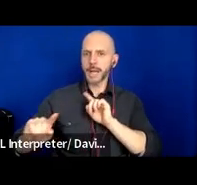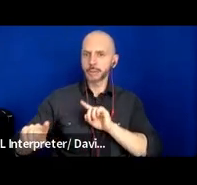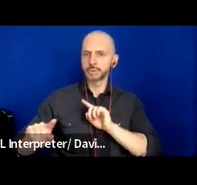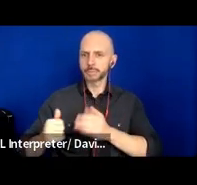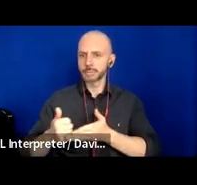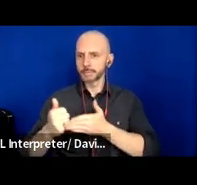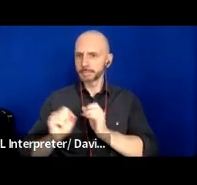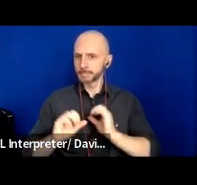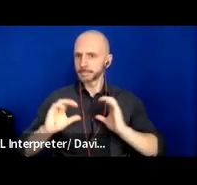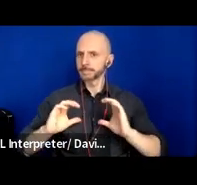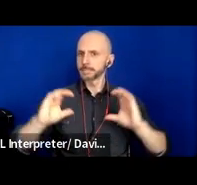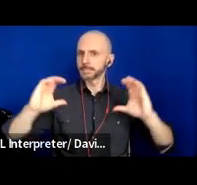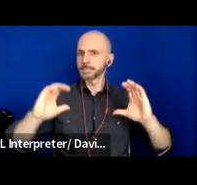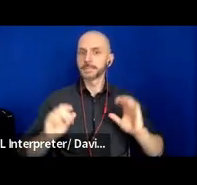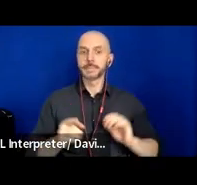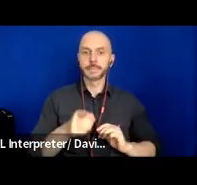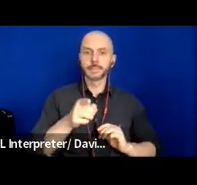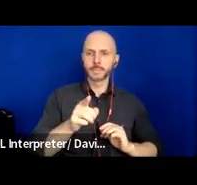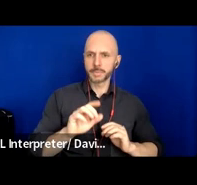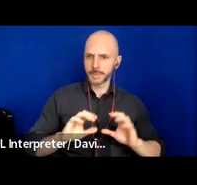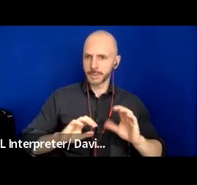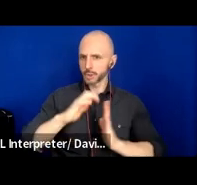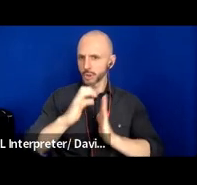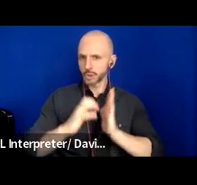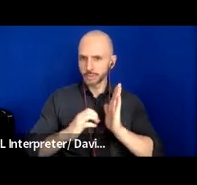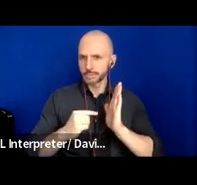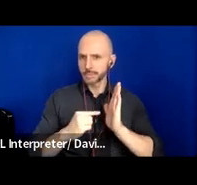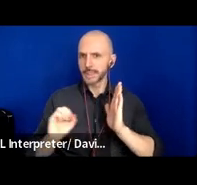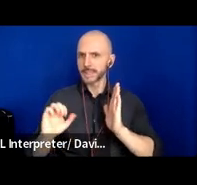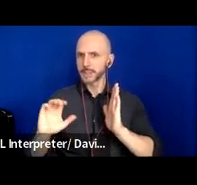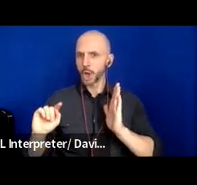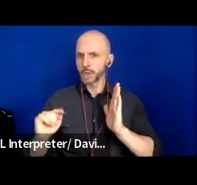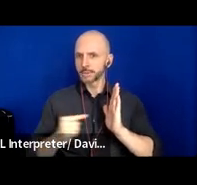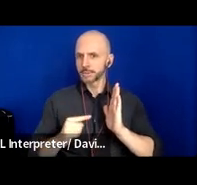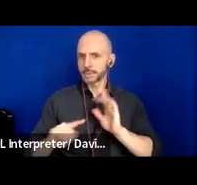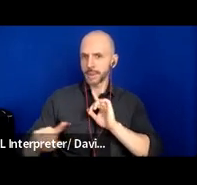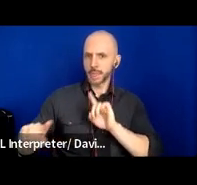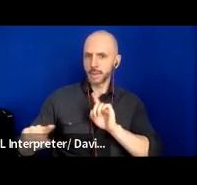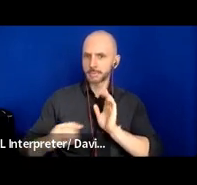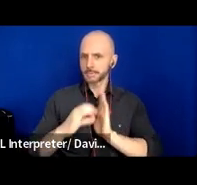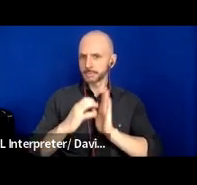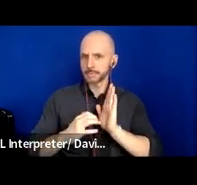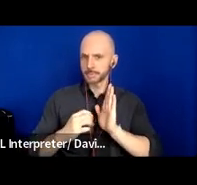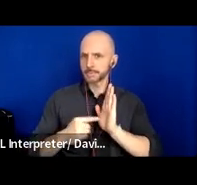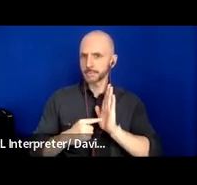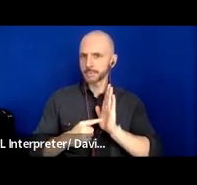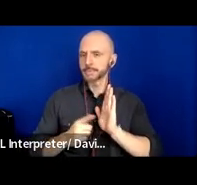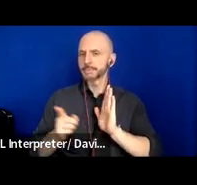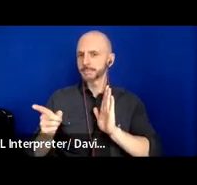And thank you, Scott. Yes, and I think maybe, Joseph, what's throwing off is that we're stepping back a bit in terms of framing moving forward.